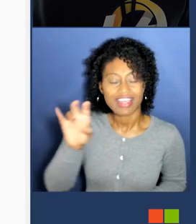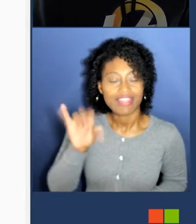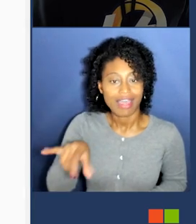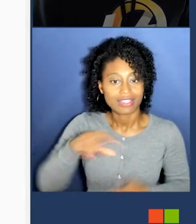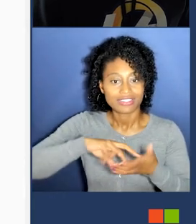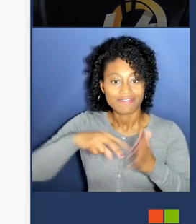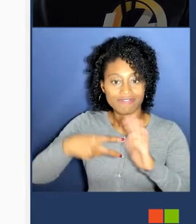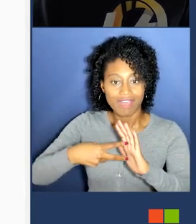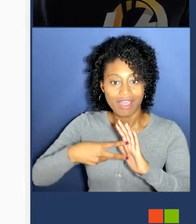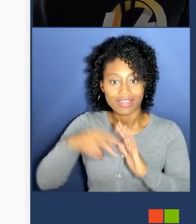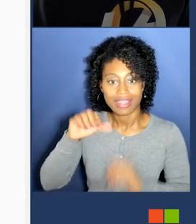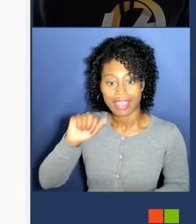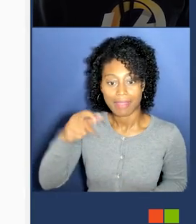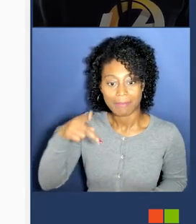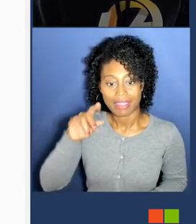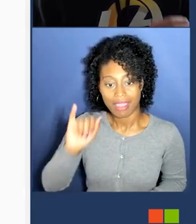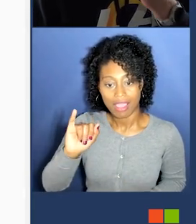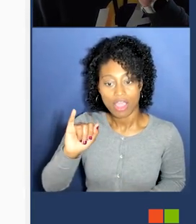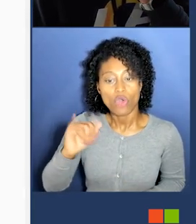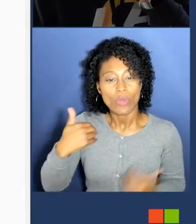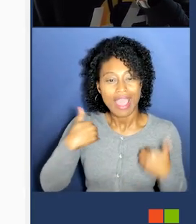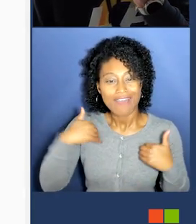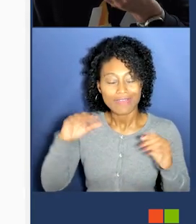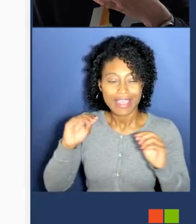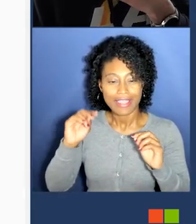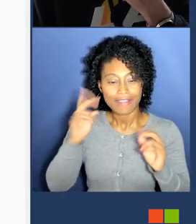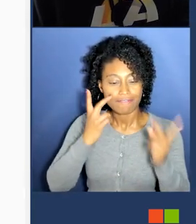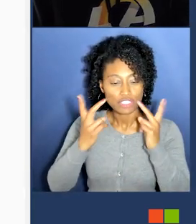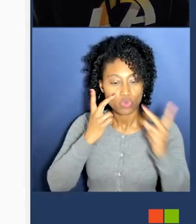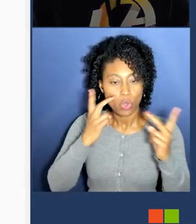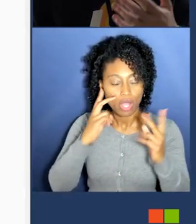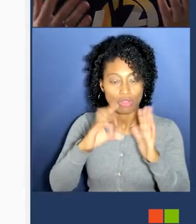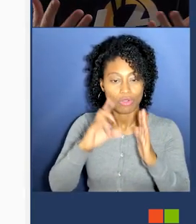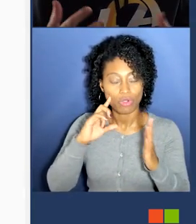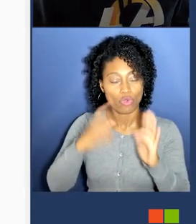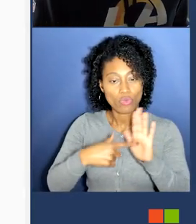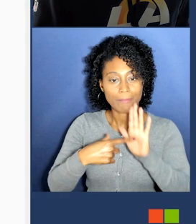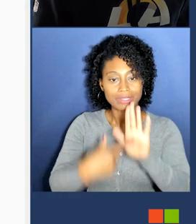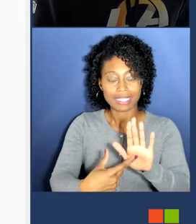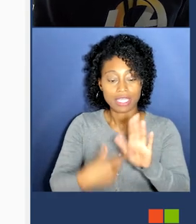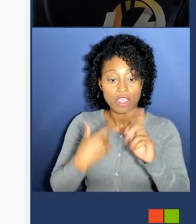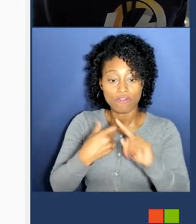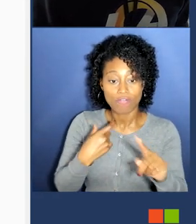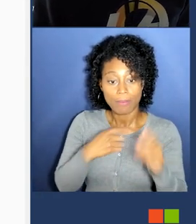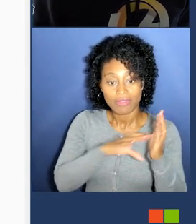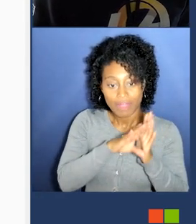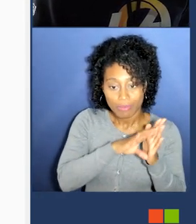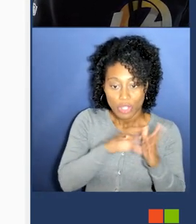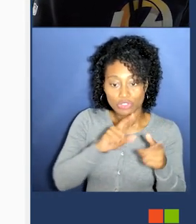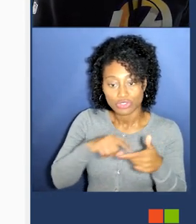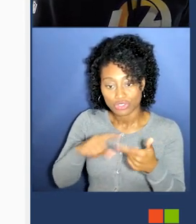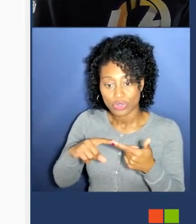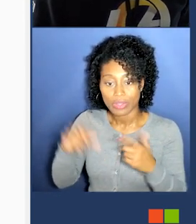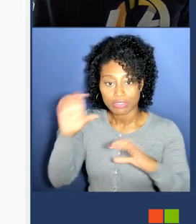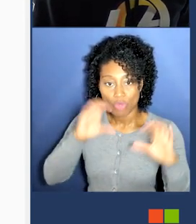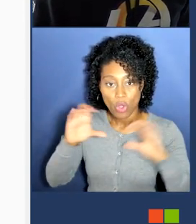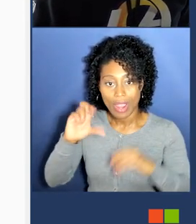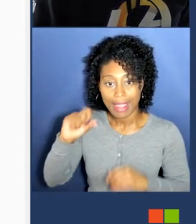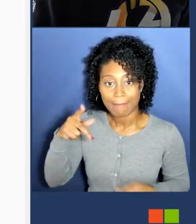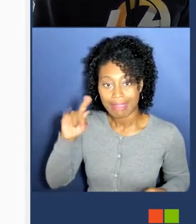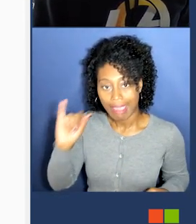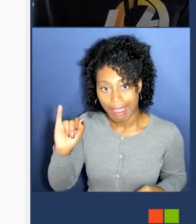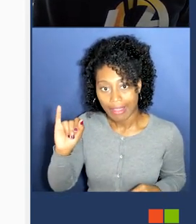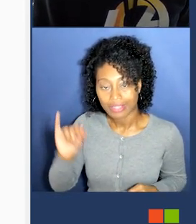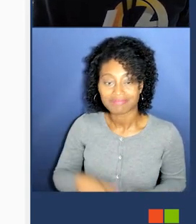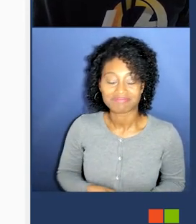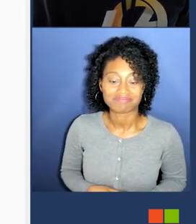And here we have just a visual representation of that from human developers to explore the API.